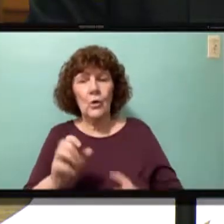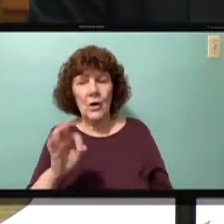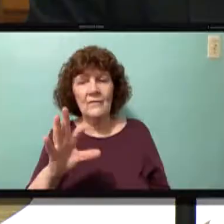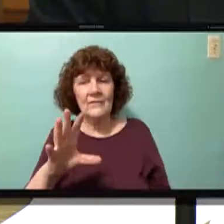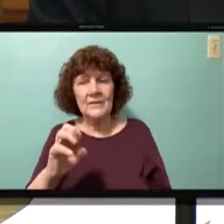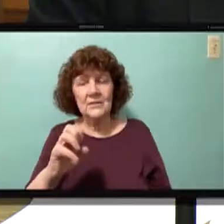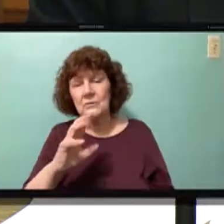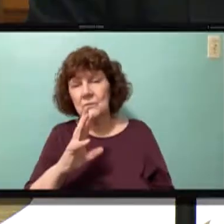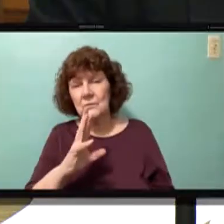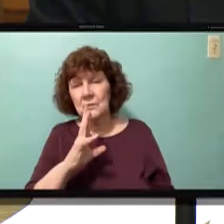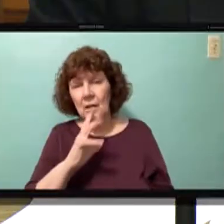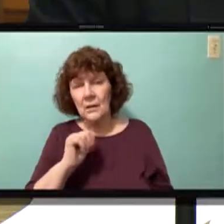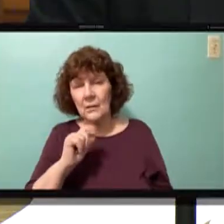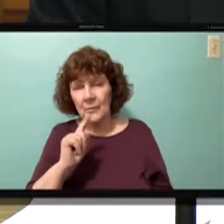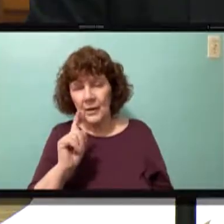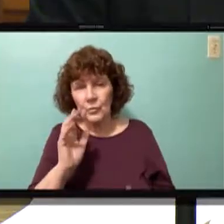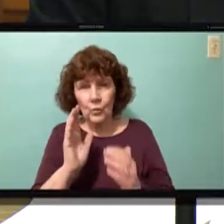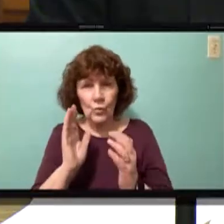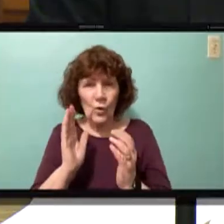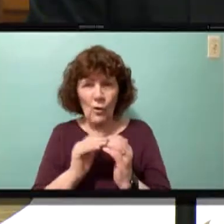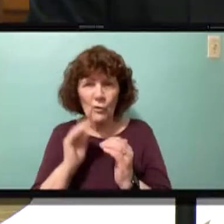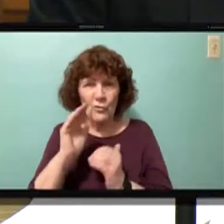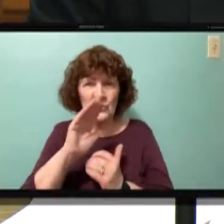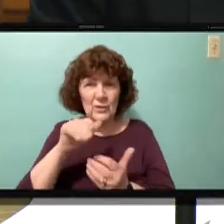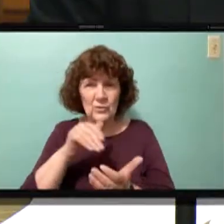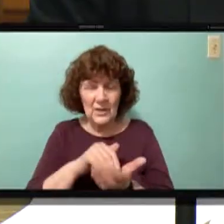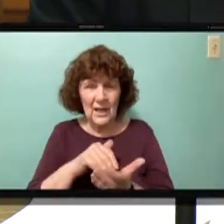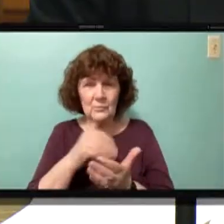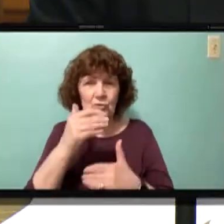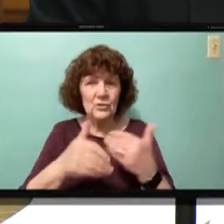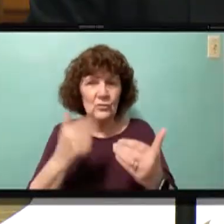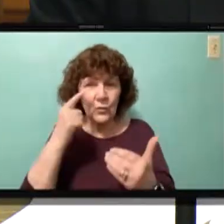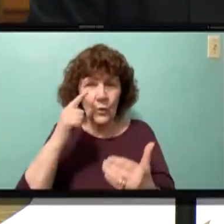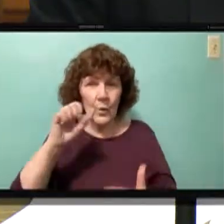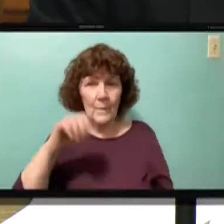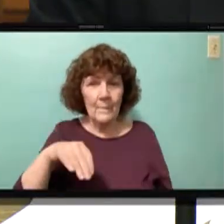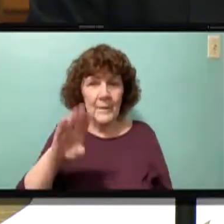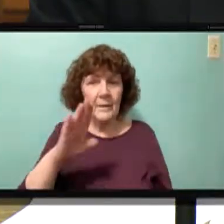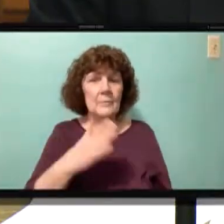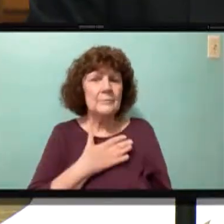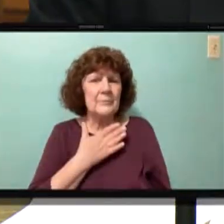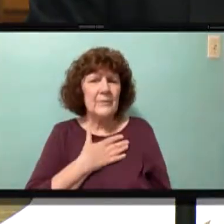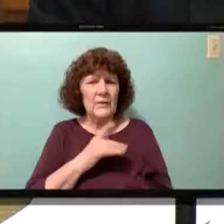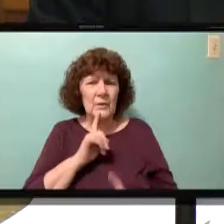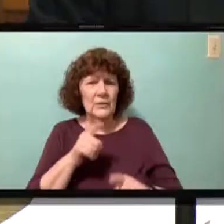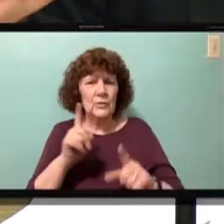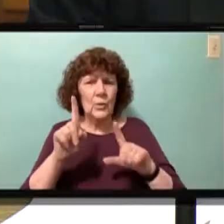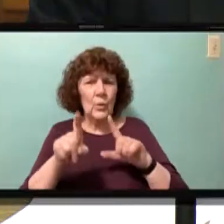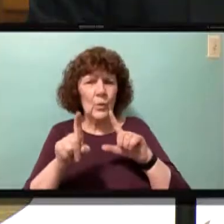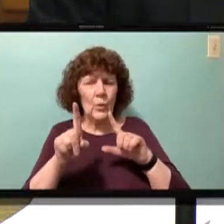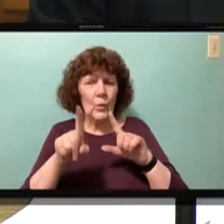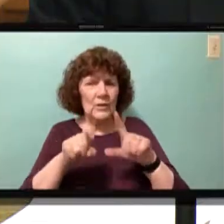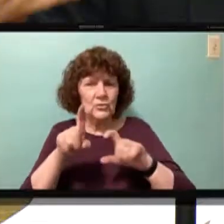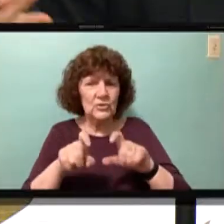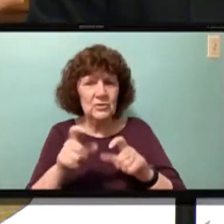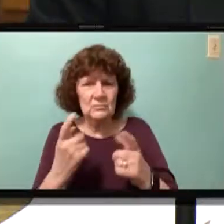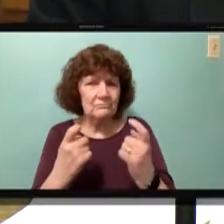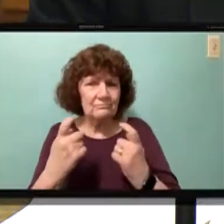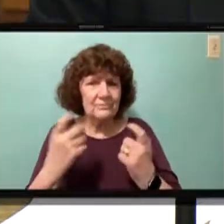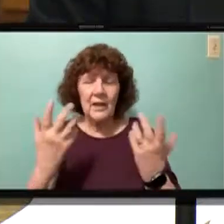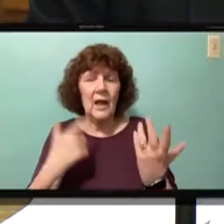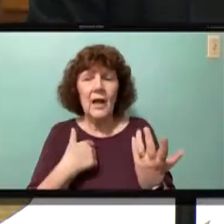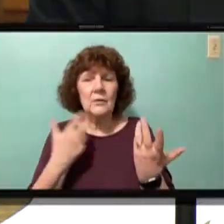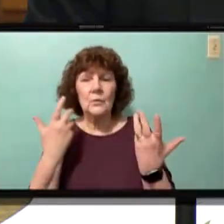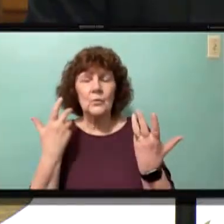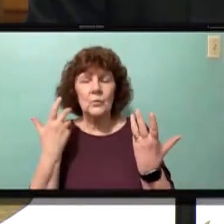OMB. I'm happy to answer further questions. I don't want to just offer a diatribe, but or turn it over to OMB. And if my